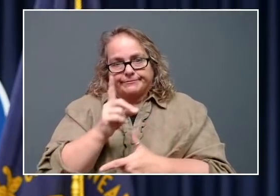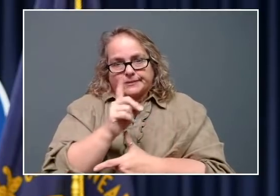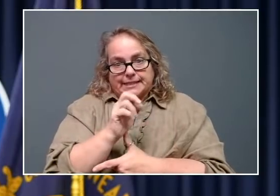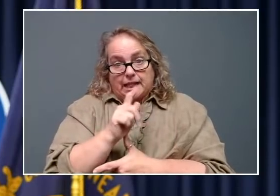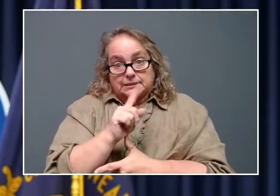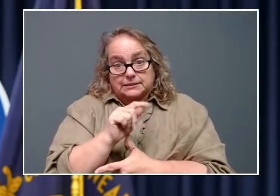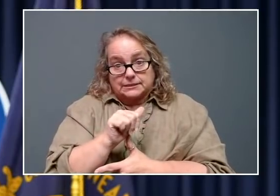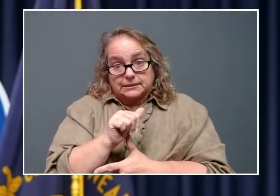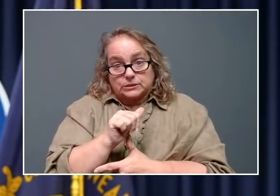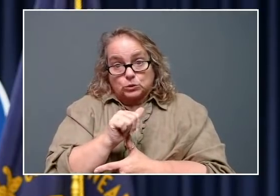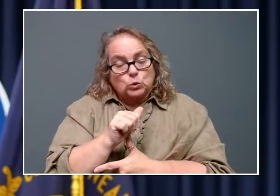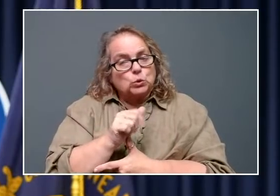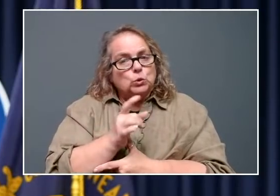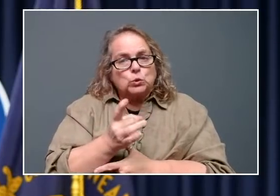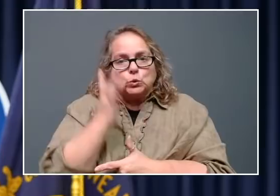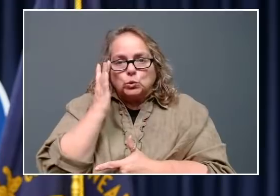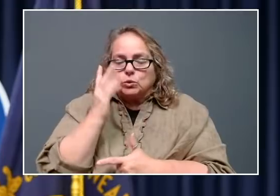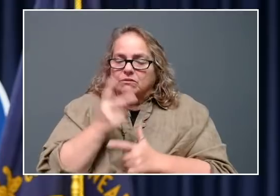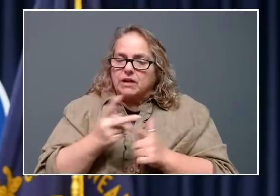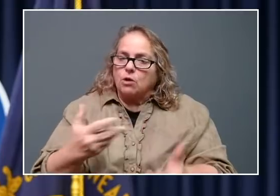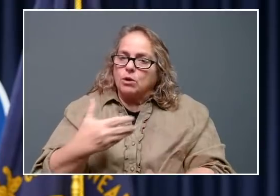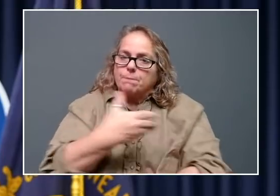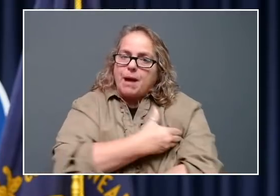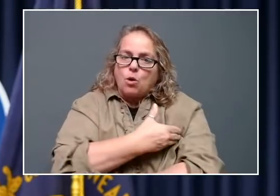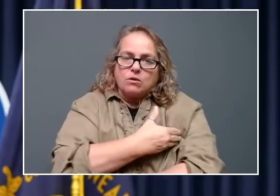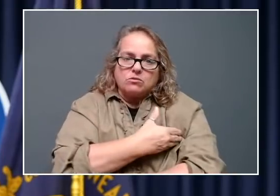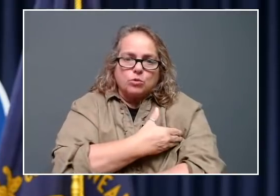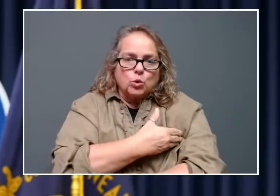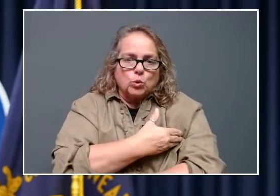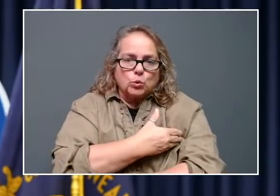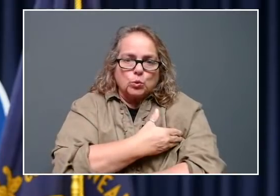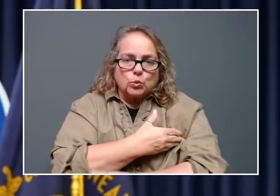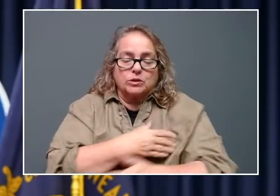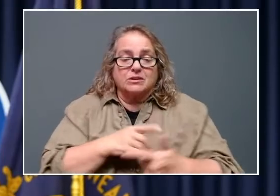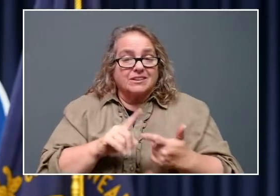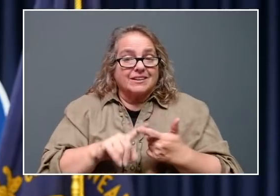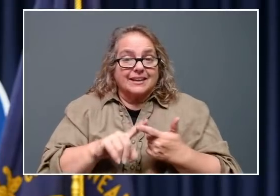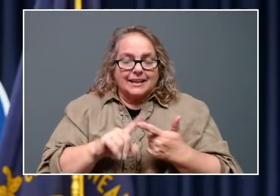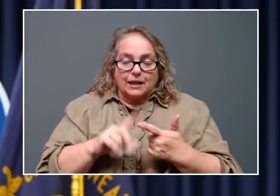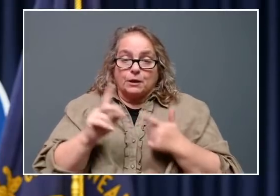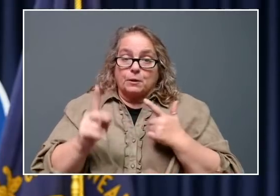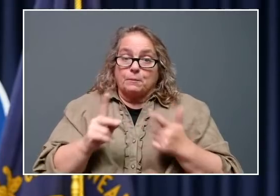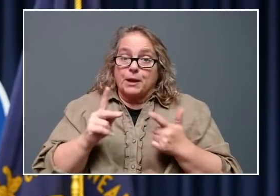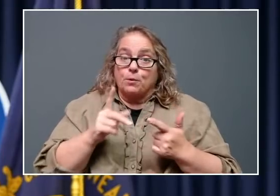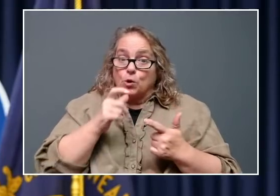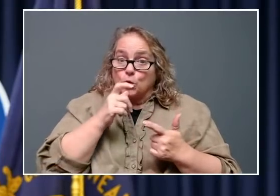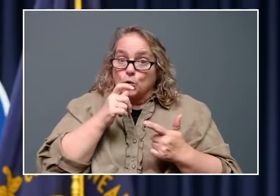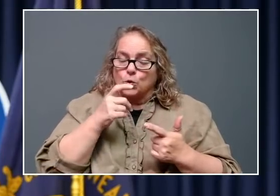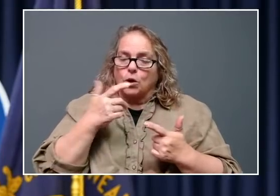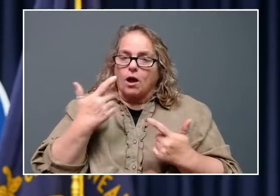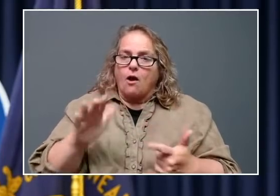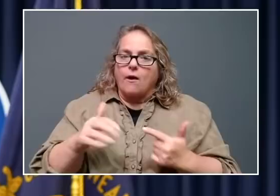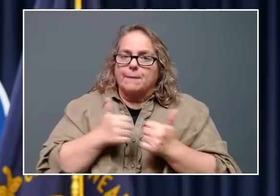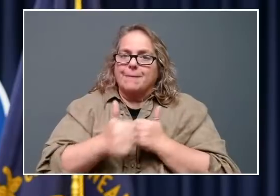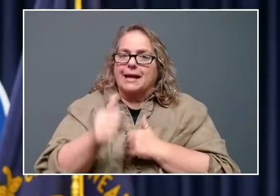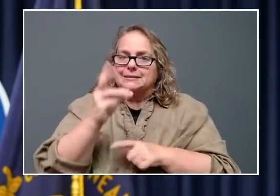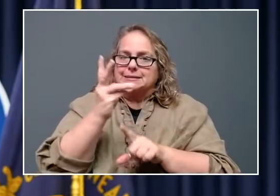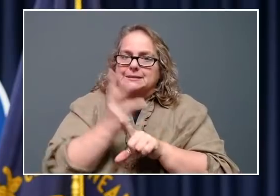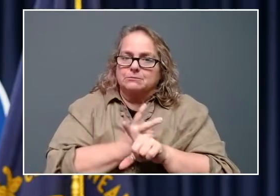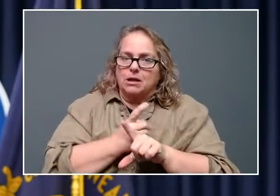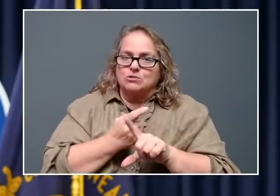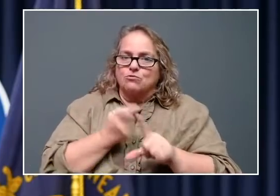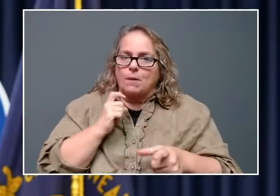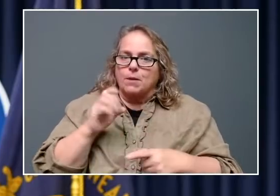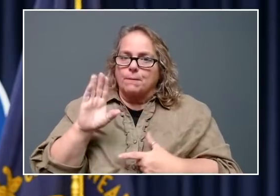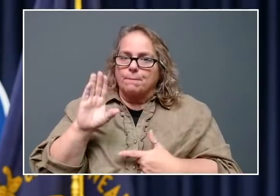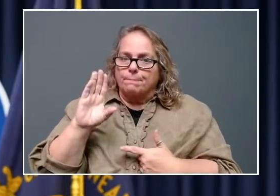how powerful that it is. It is waning immunity. And it is